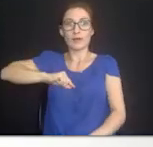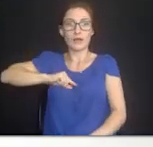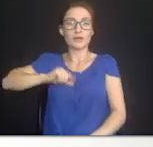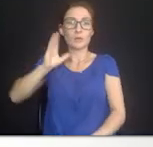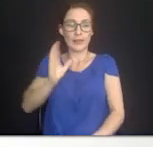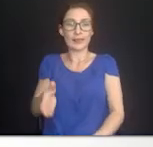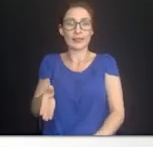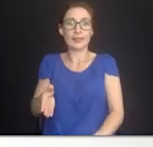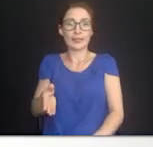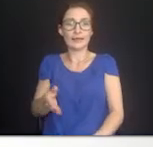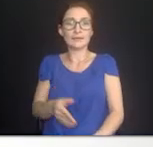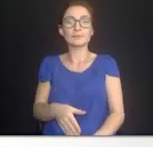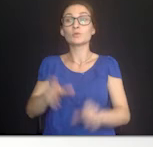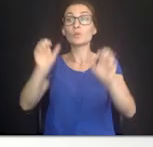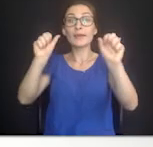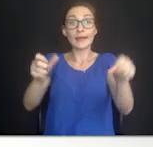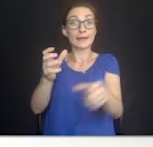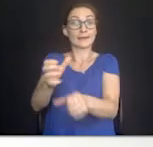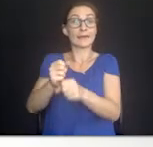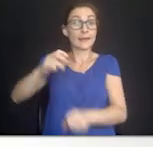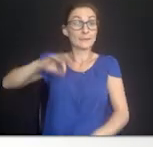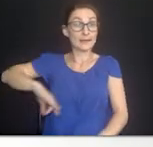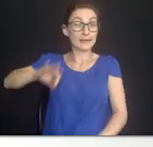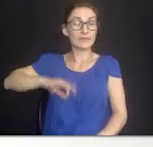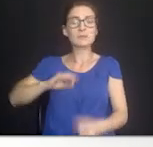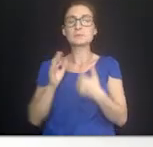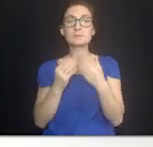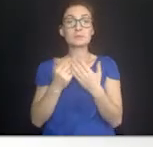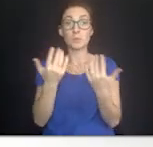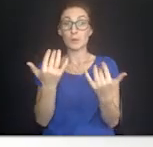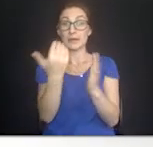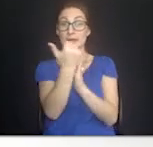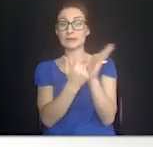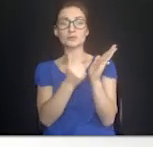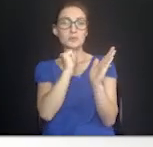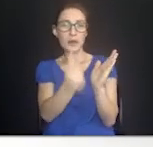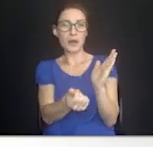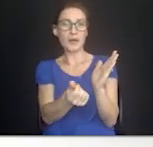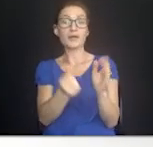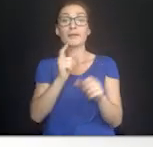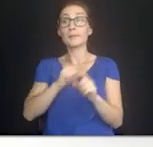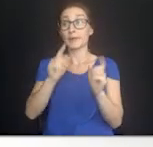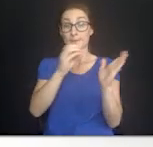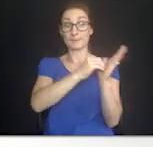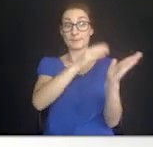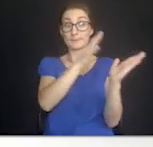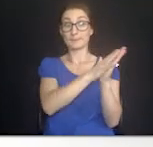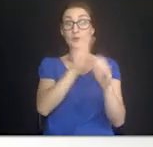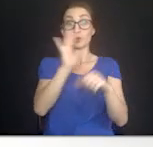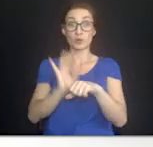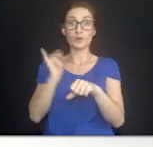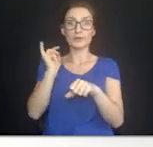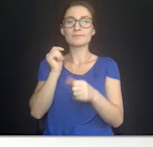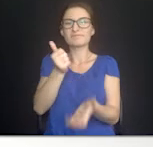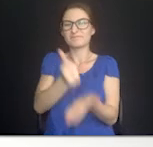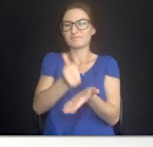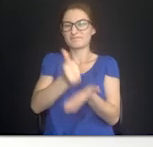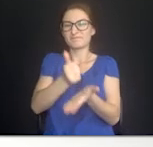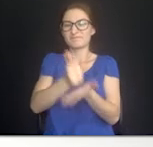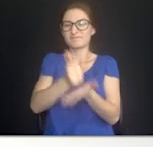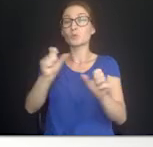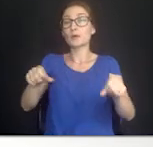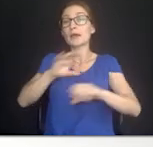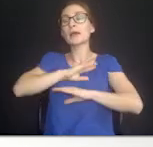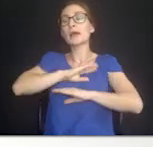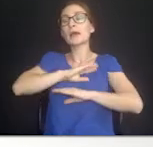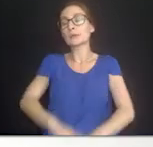they can't get on this benefit even if they're on the waiting list. But getting on early helps so that you can have peace of mind that by the time they're in their